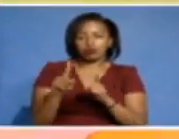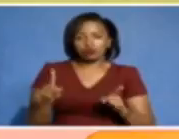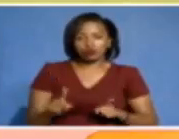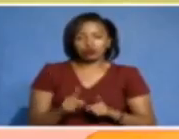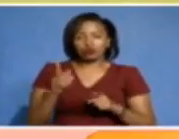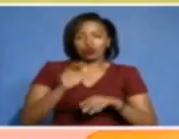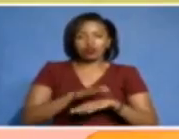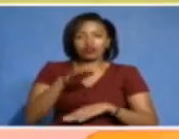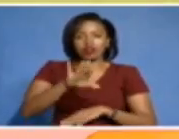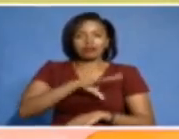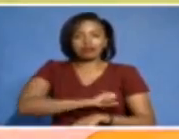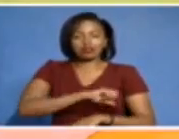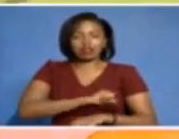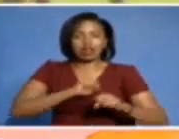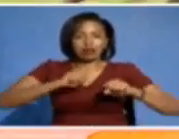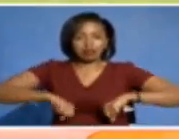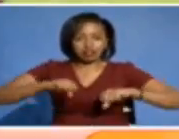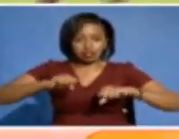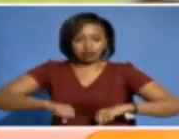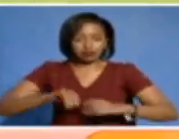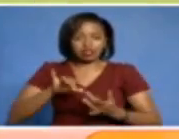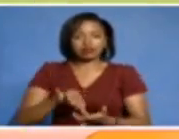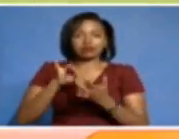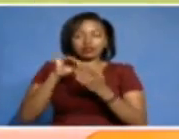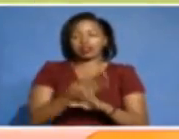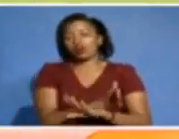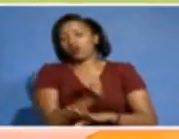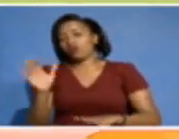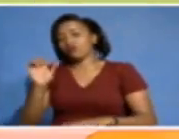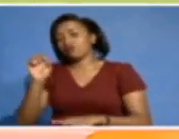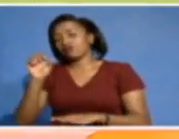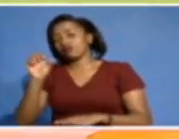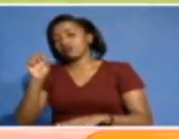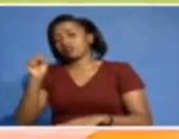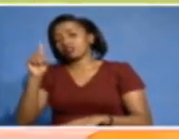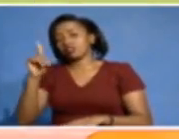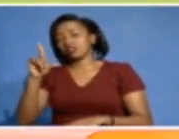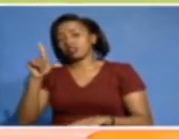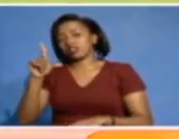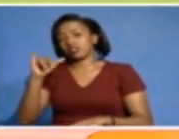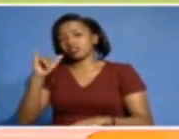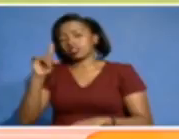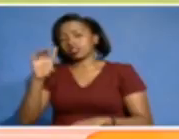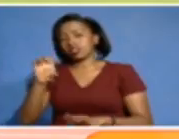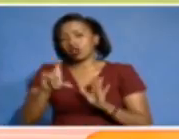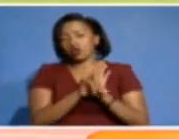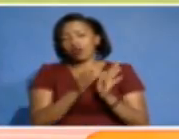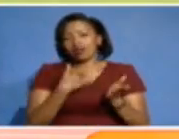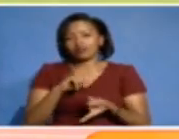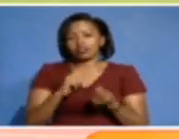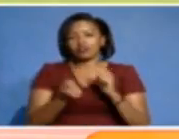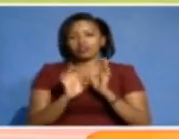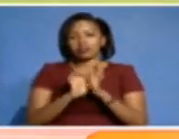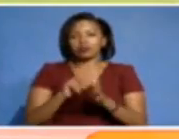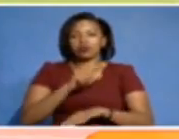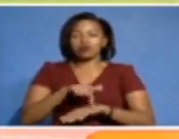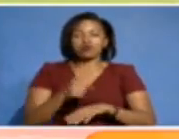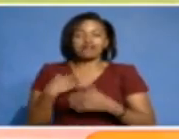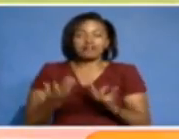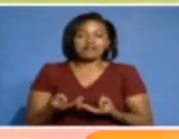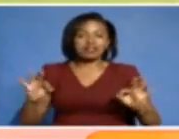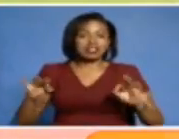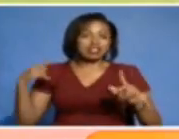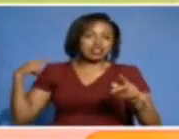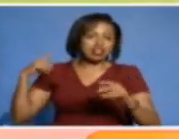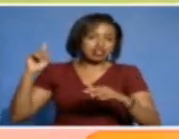endurance abilities. Especially the offside. The offside law has changed. For example, when we have a free kick close to the penalty